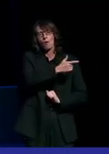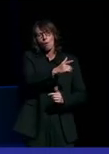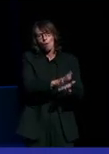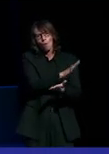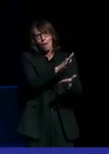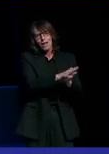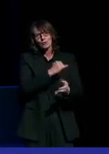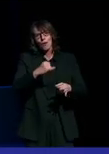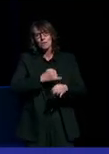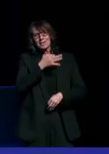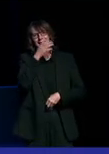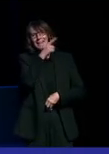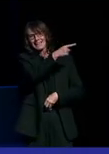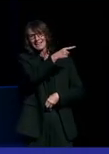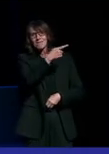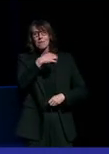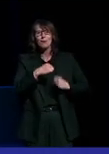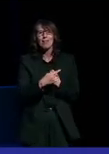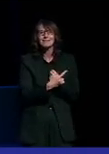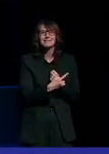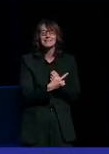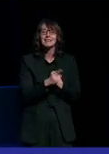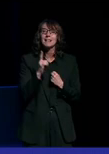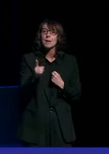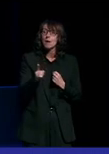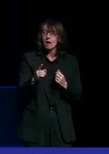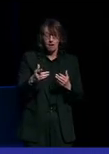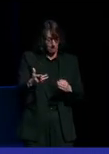Scotch whisky too. But this is just the beginning. And